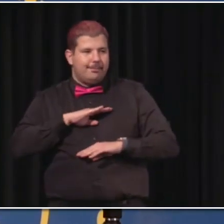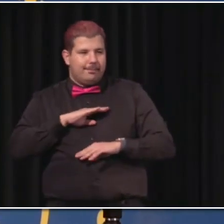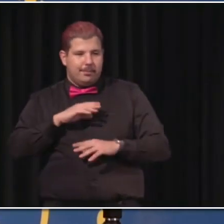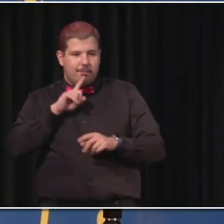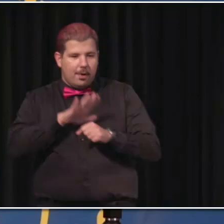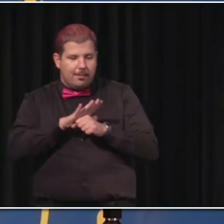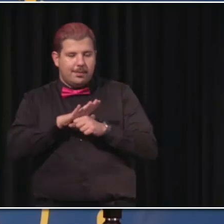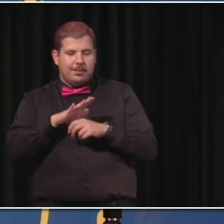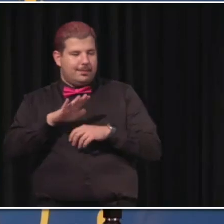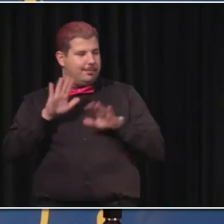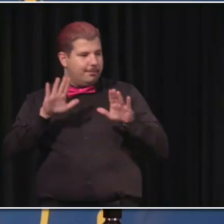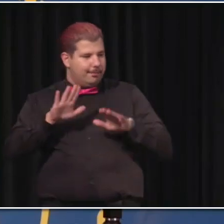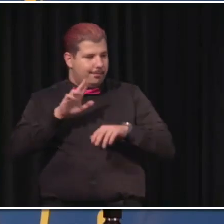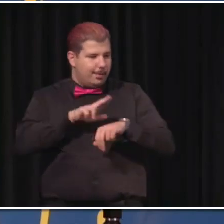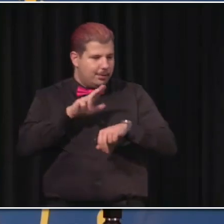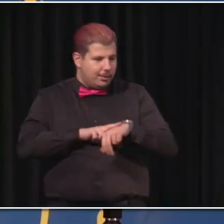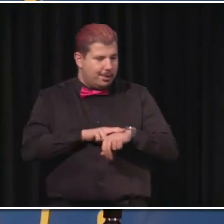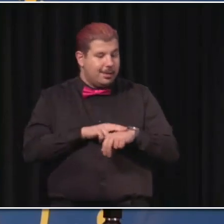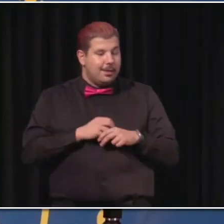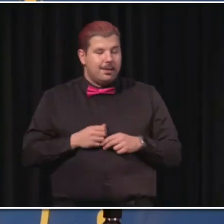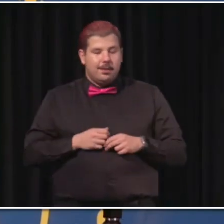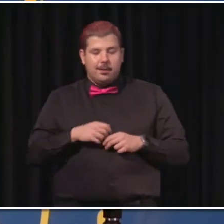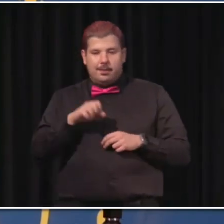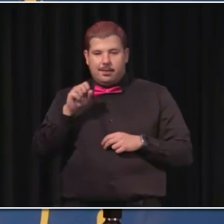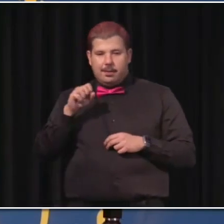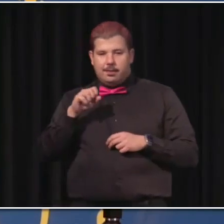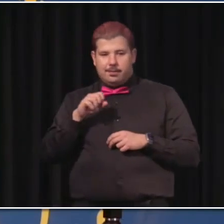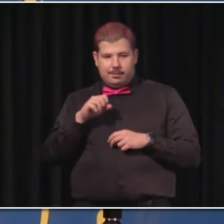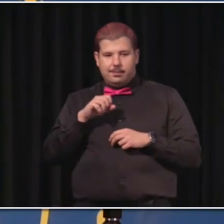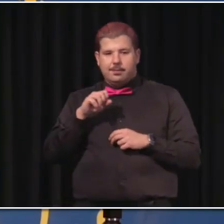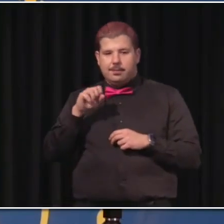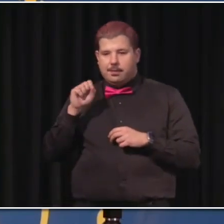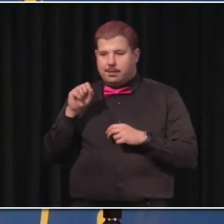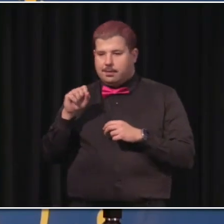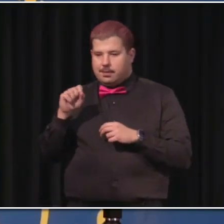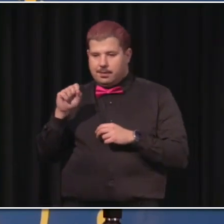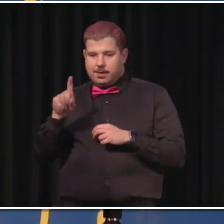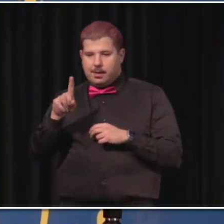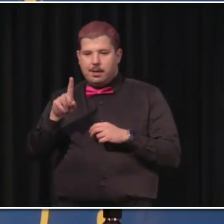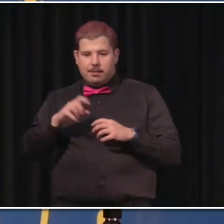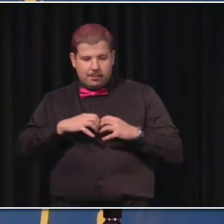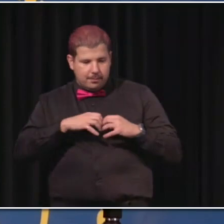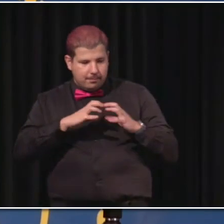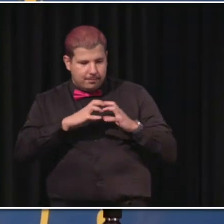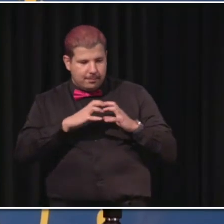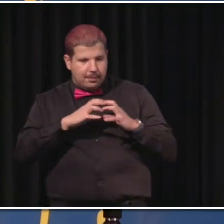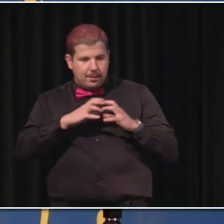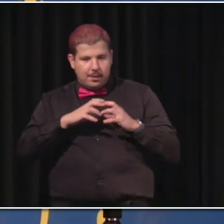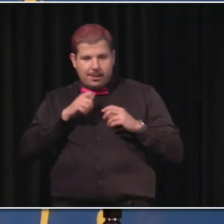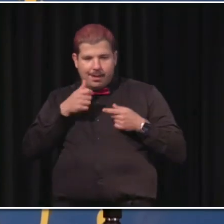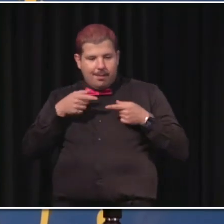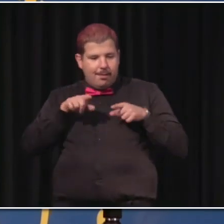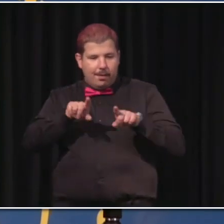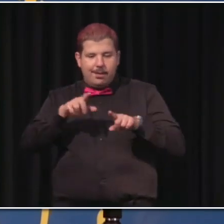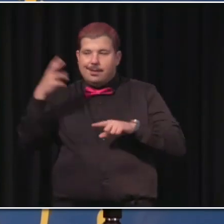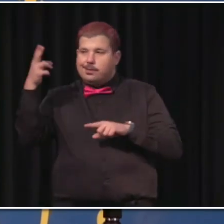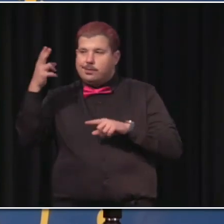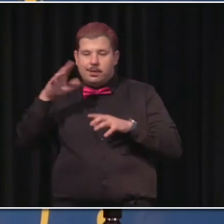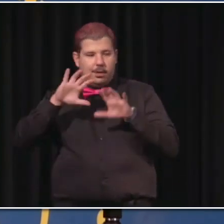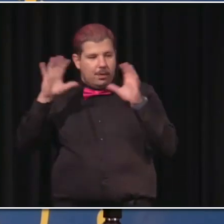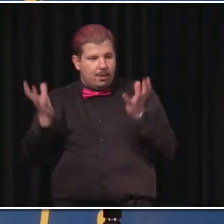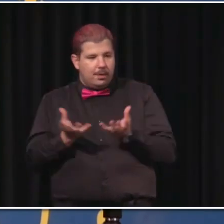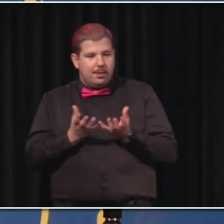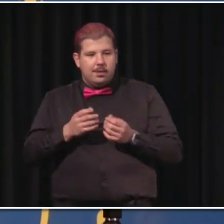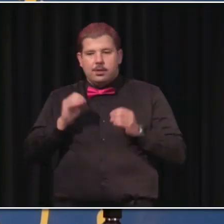The United States was founded on an extraordinary idea unparalleled in the history of the world. There